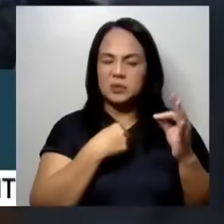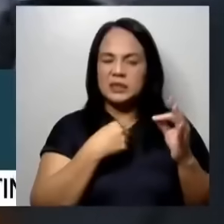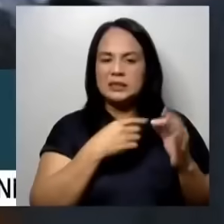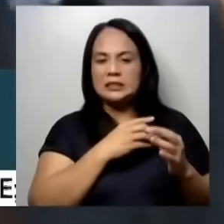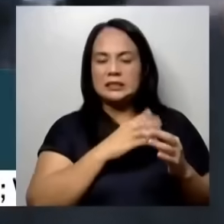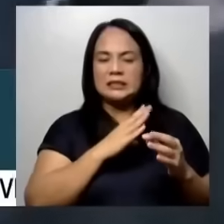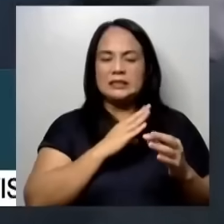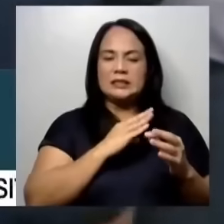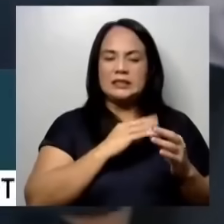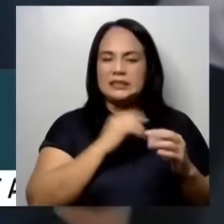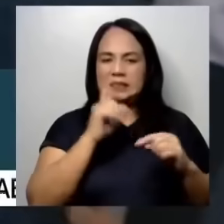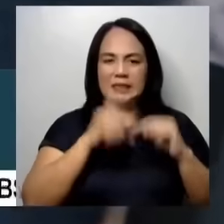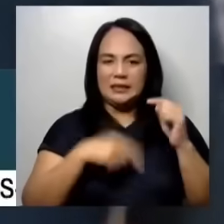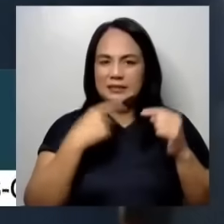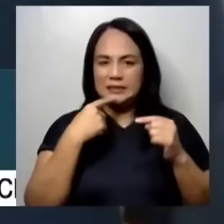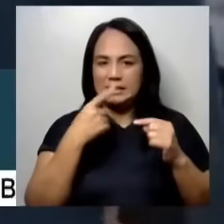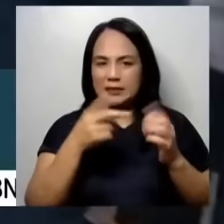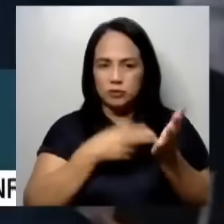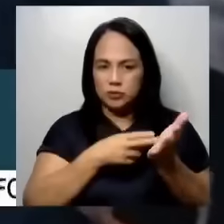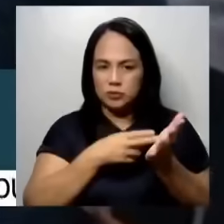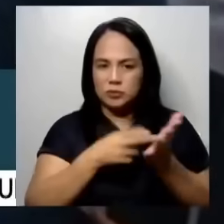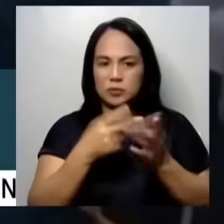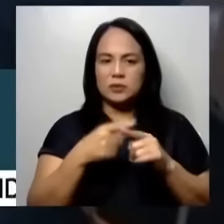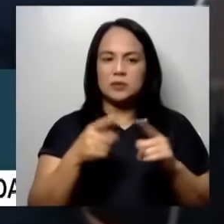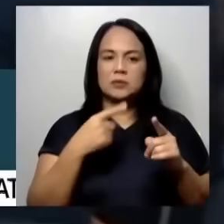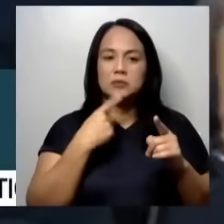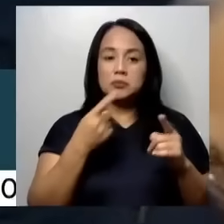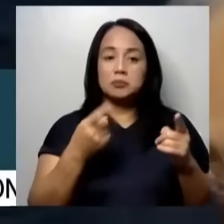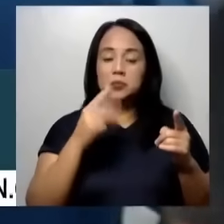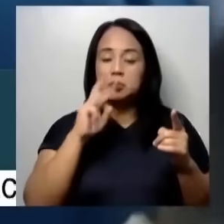team of former Senator De Lima welcomes this development.